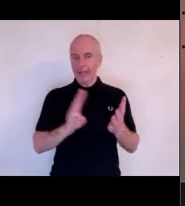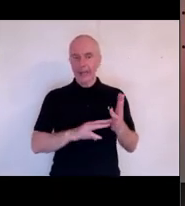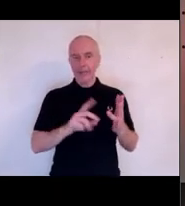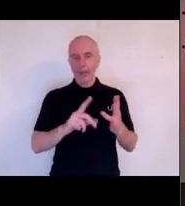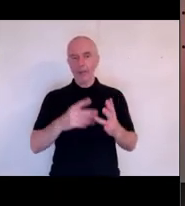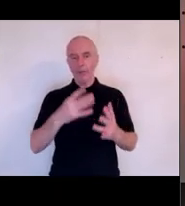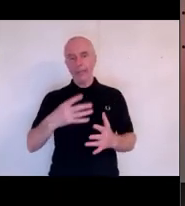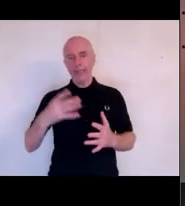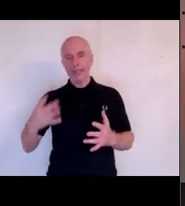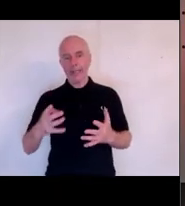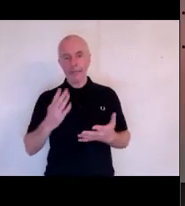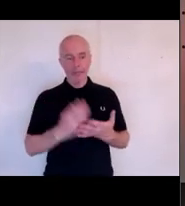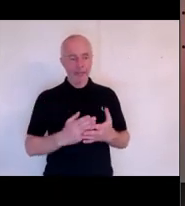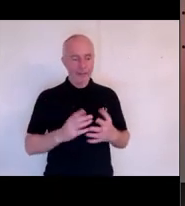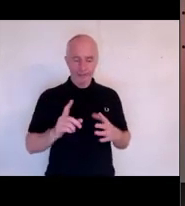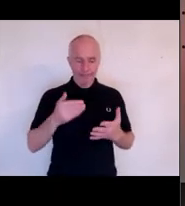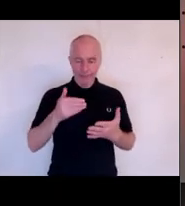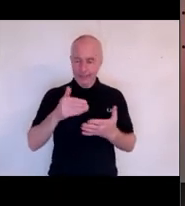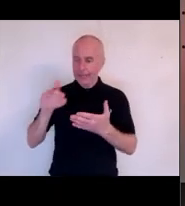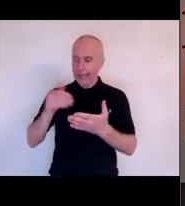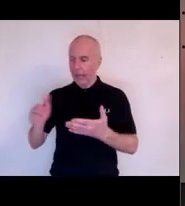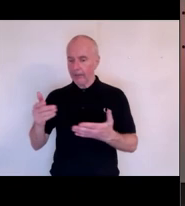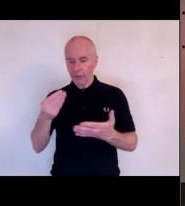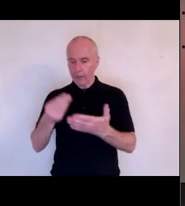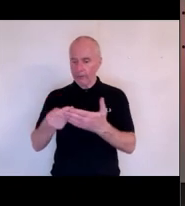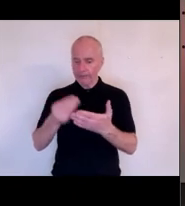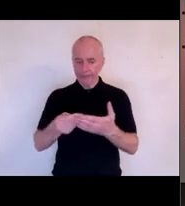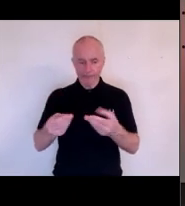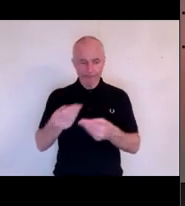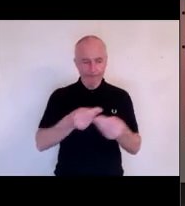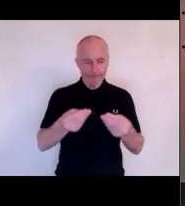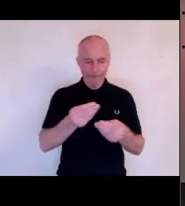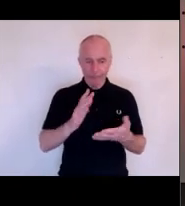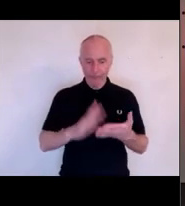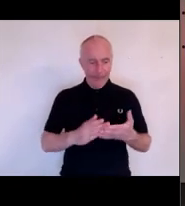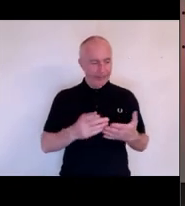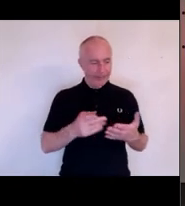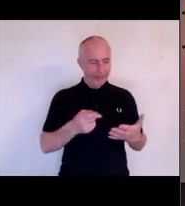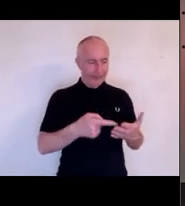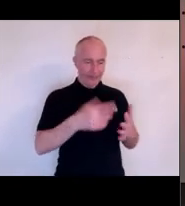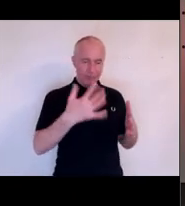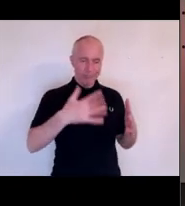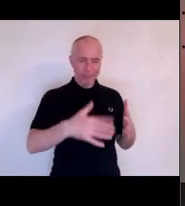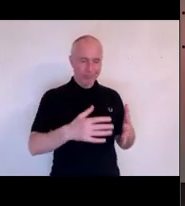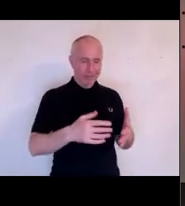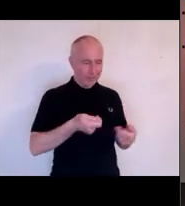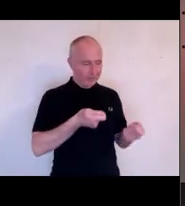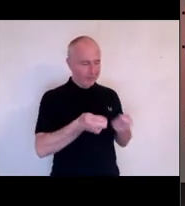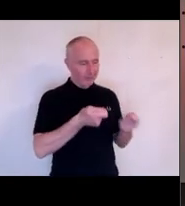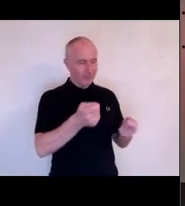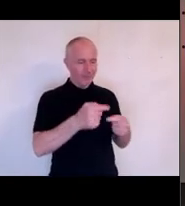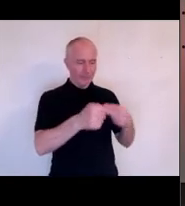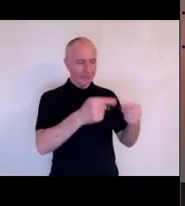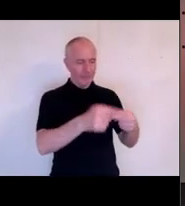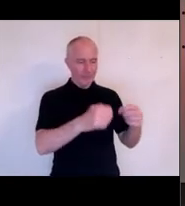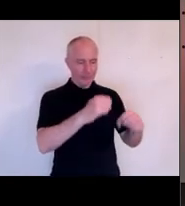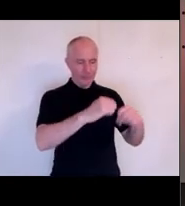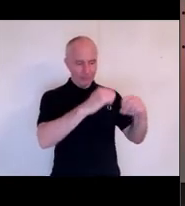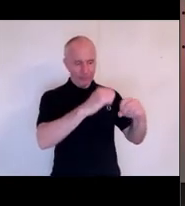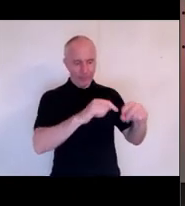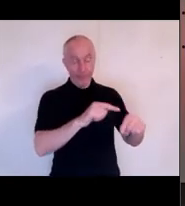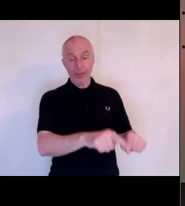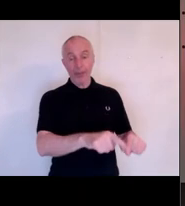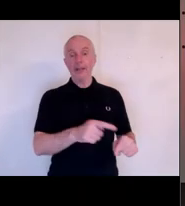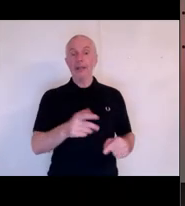commercial pricing to be able to recoup the costs of running the reactor. So what tends to happen is you need to find additional